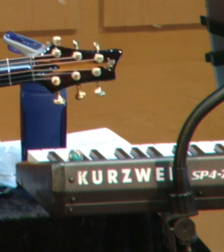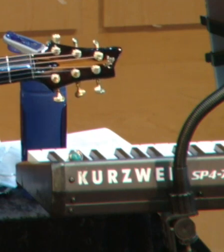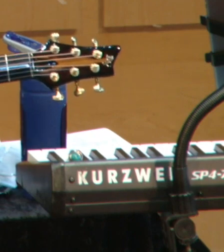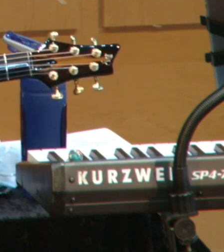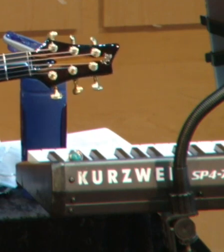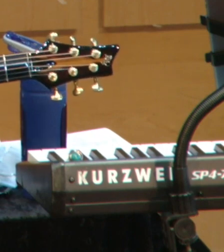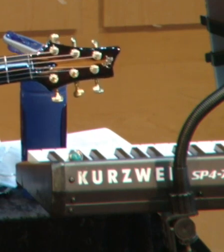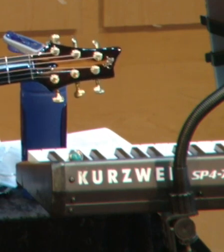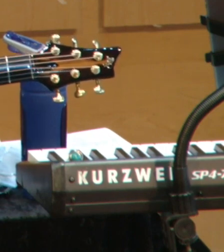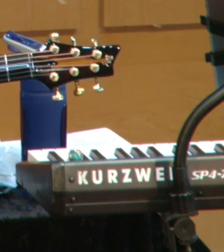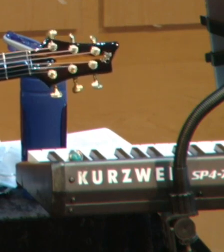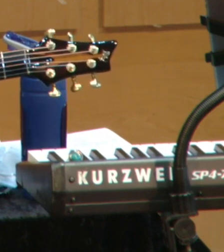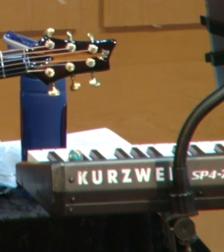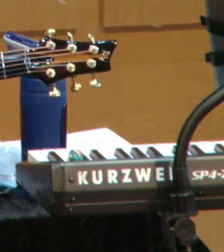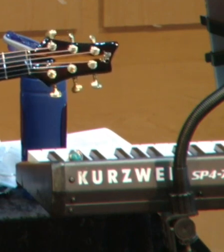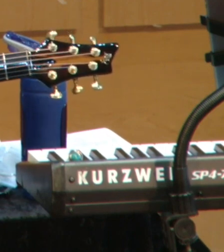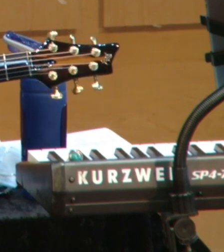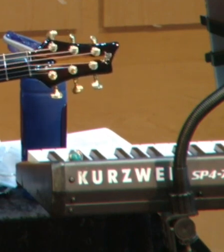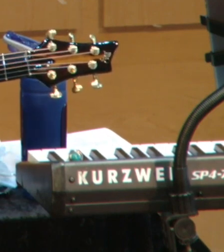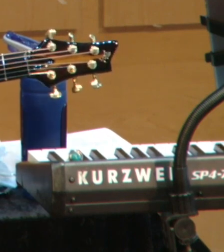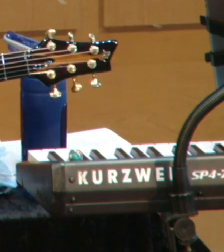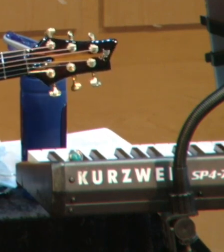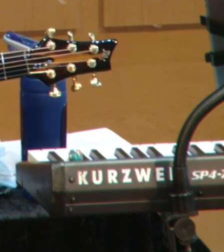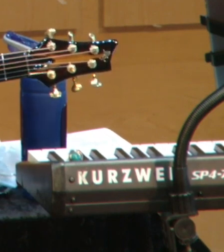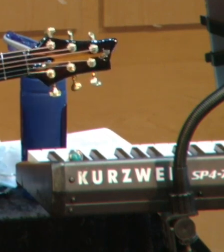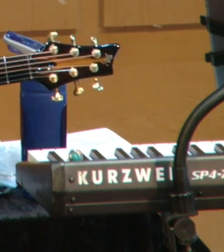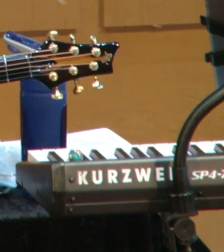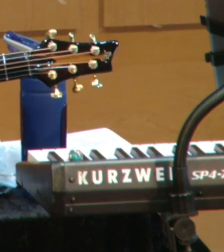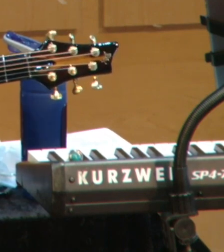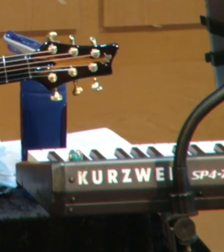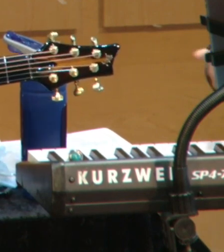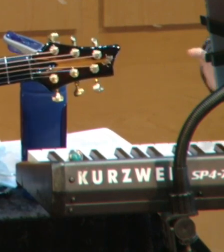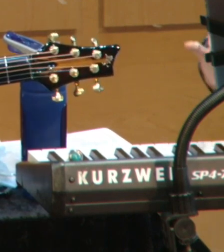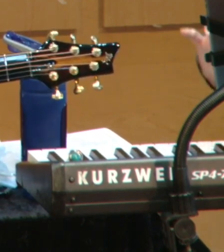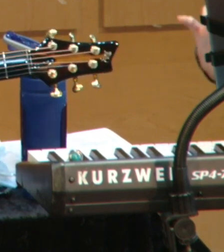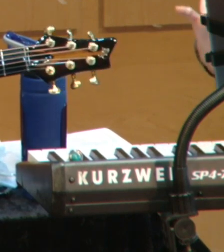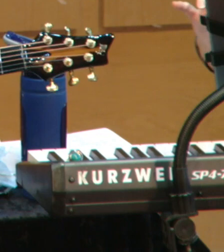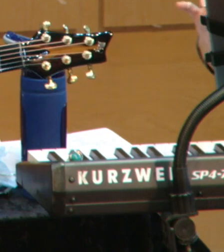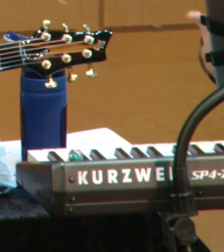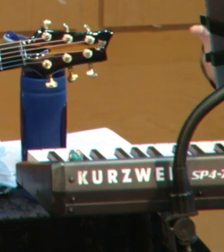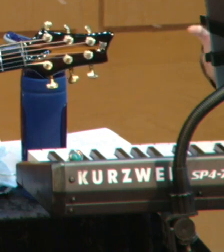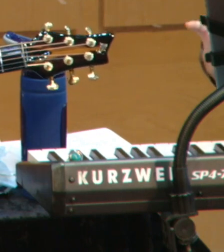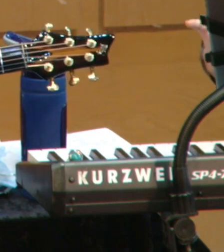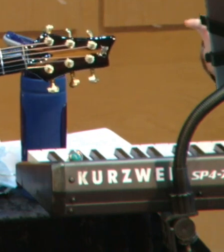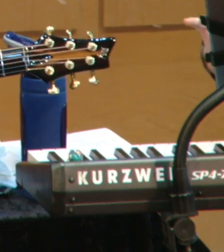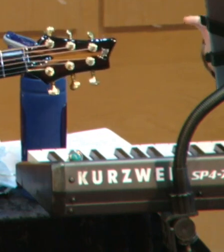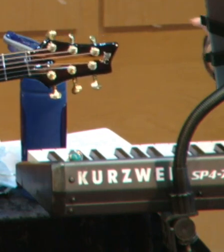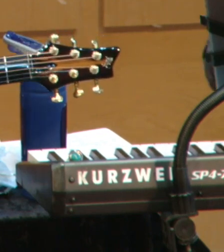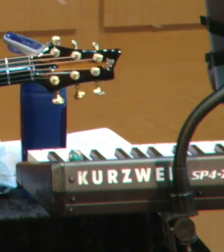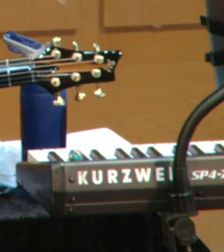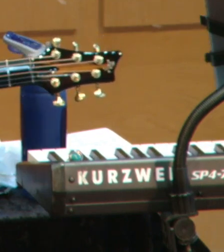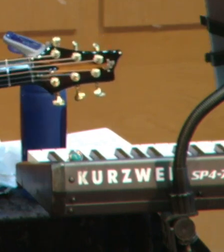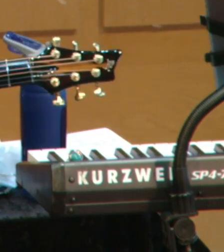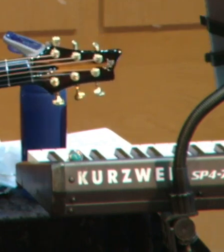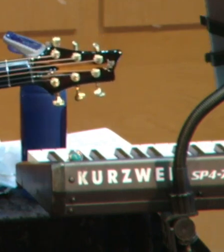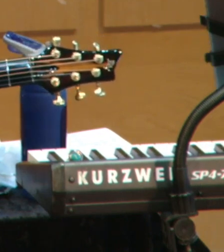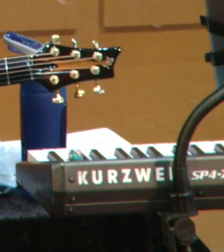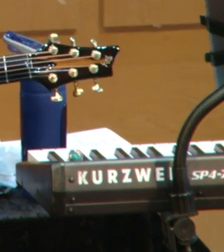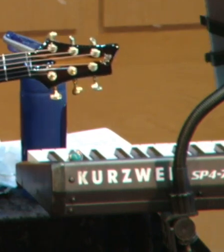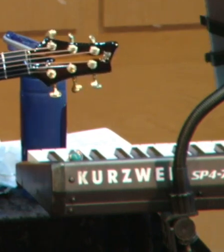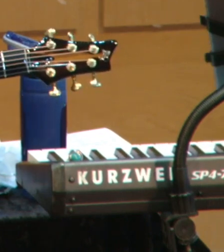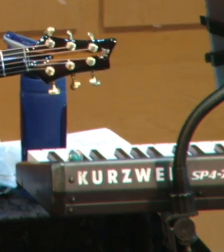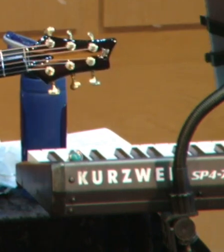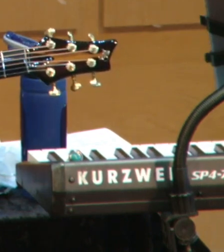that thing you've been beating yourself up over, please stop. It's time to let it